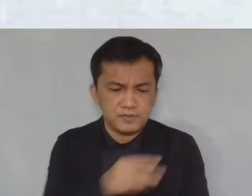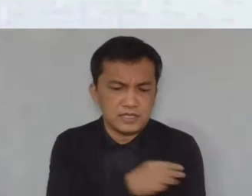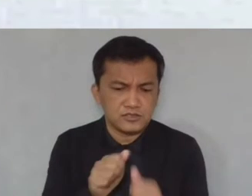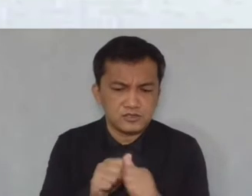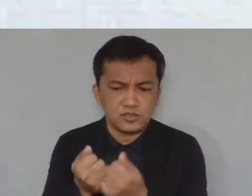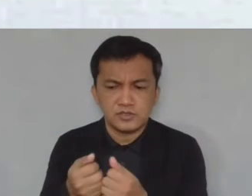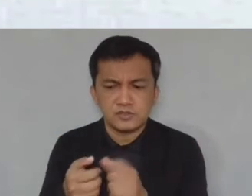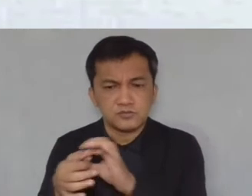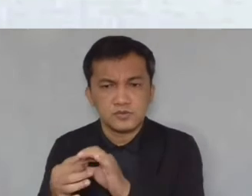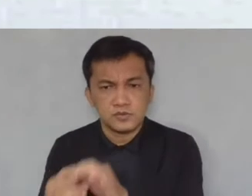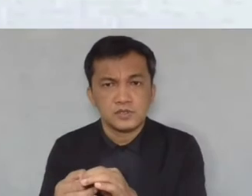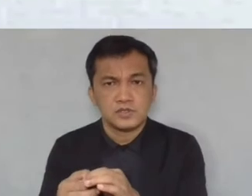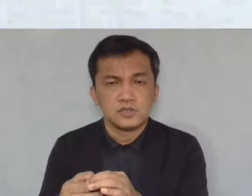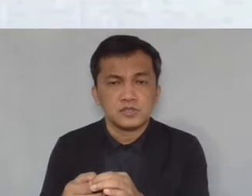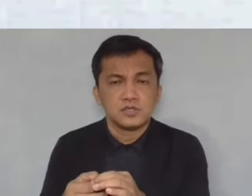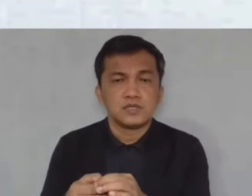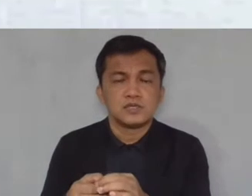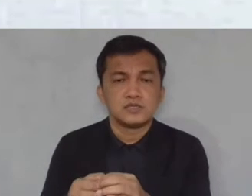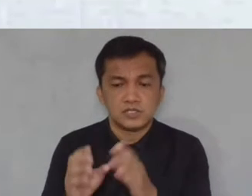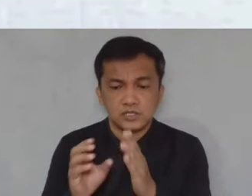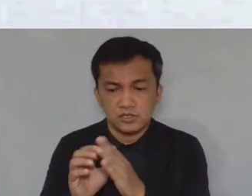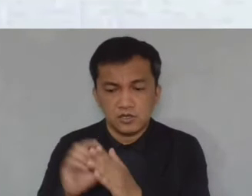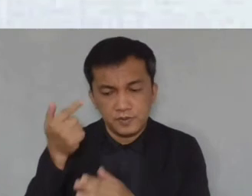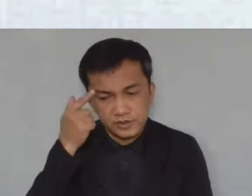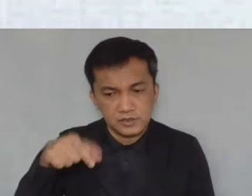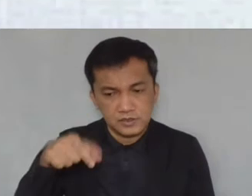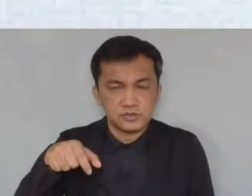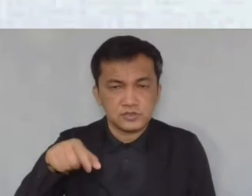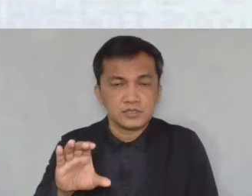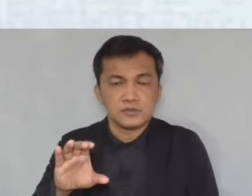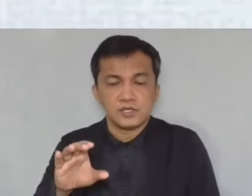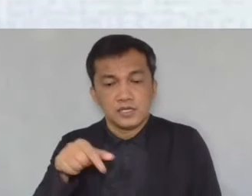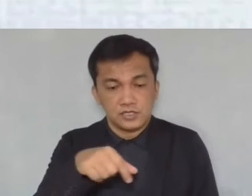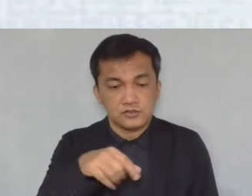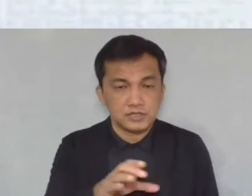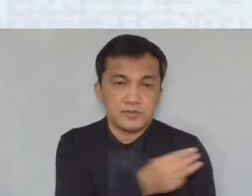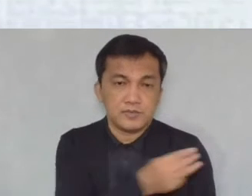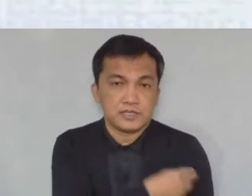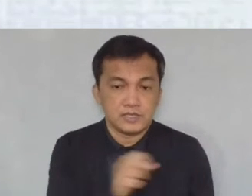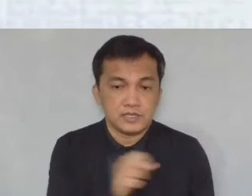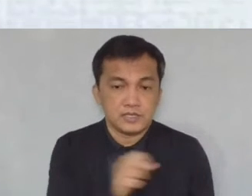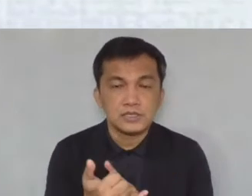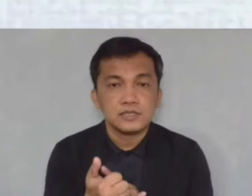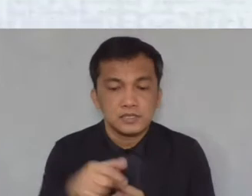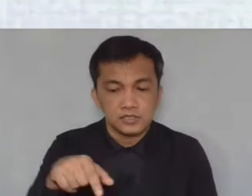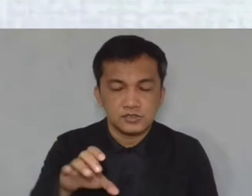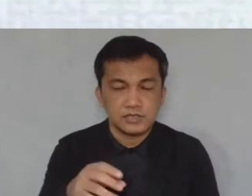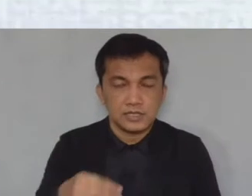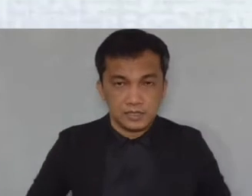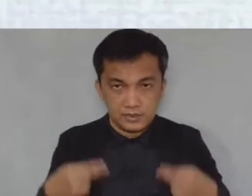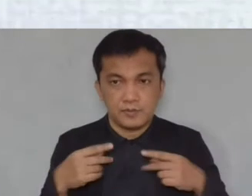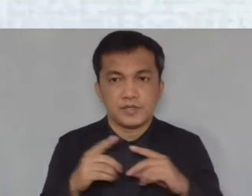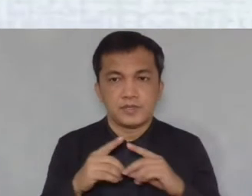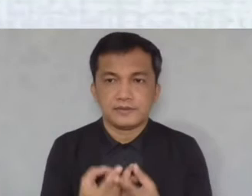the City Government of Quezon City, then the Quezon City Medical Society, and the Quezon City Health